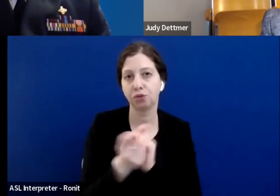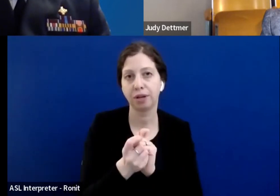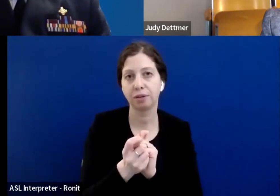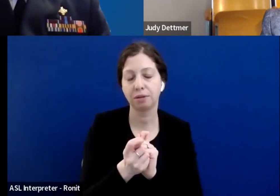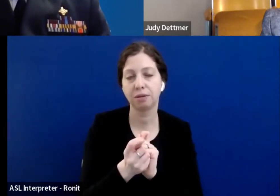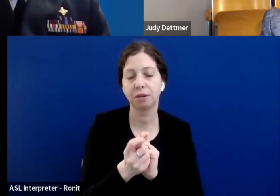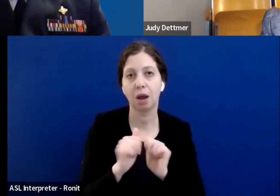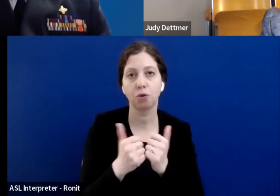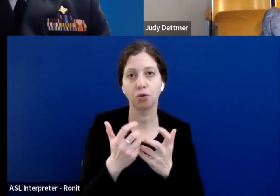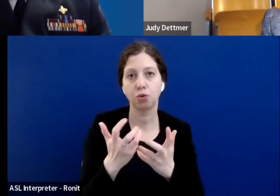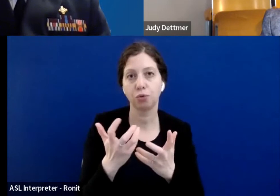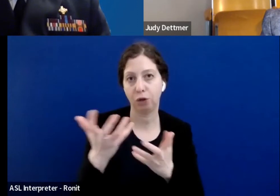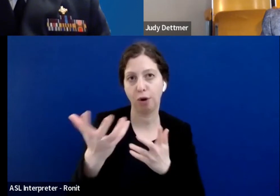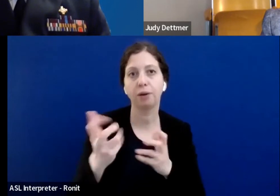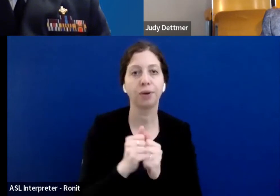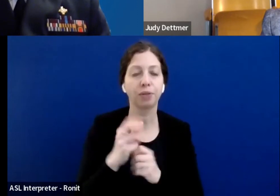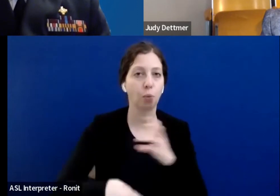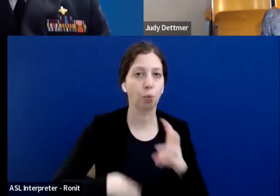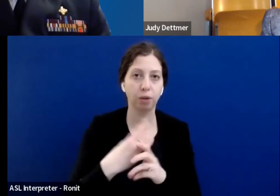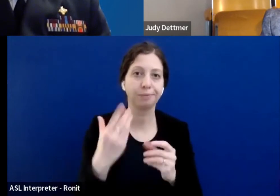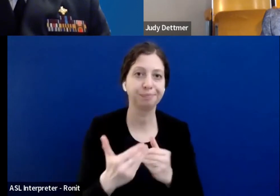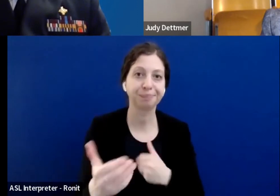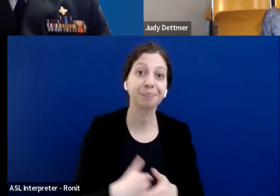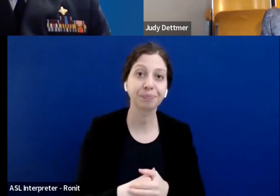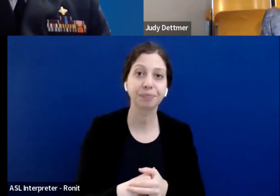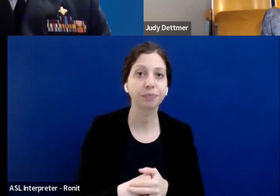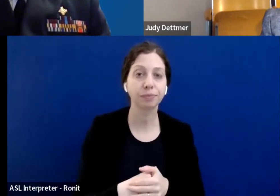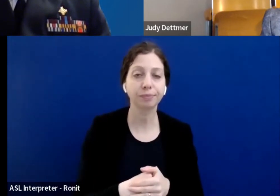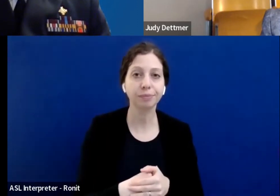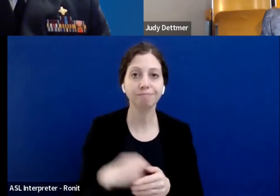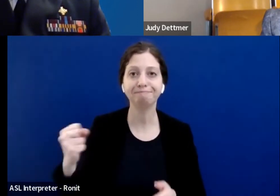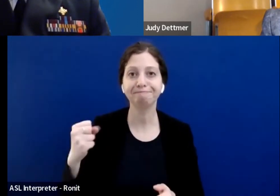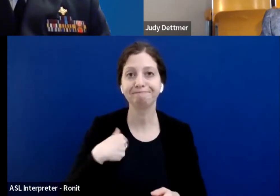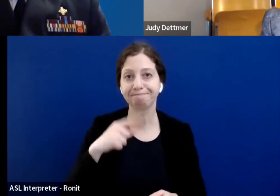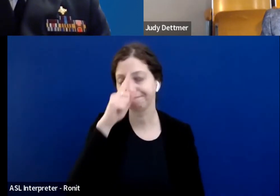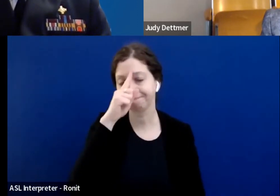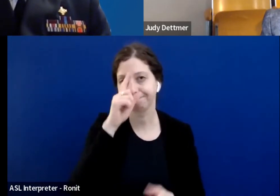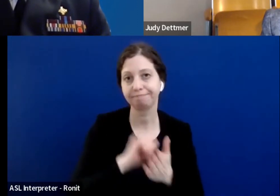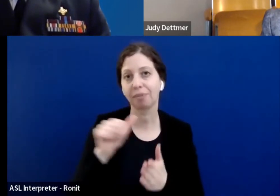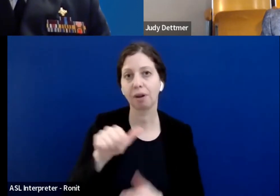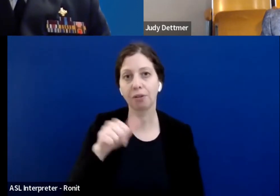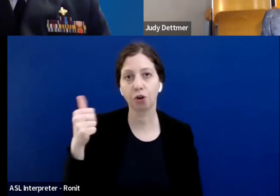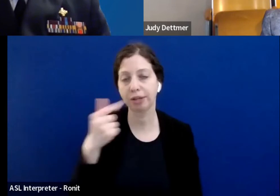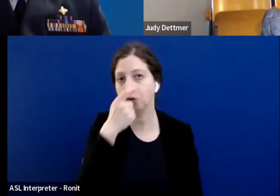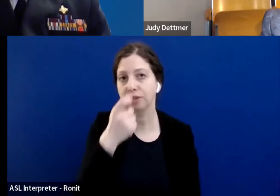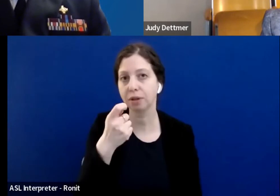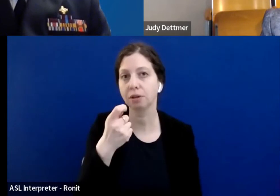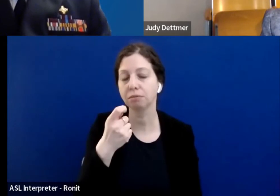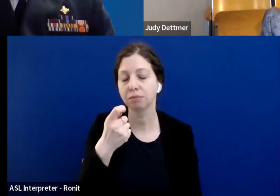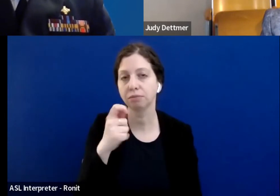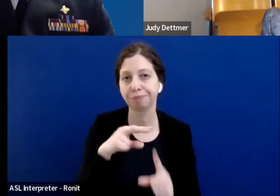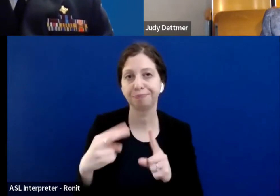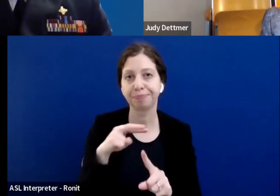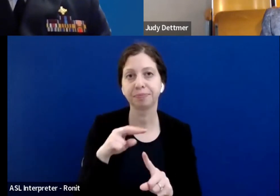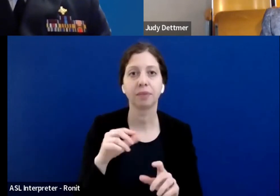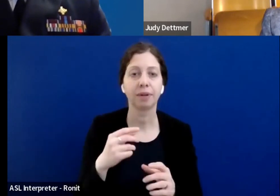you interact with the world going forward. So yeah, I think that's another interesting way of looking at the